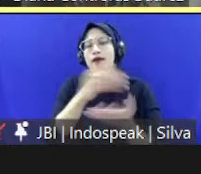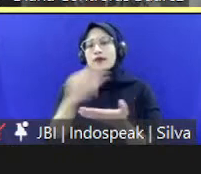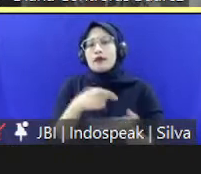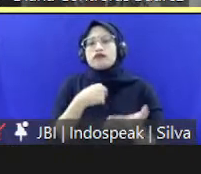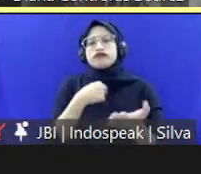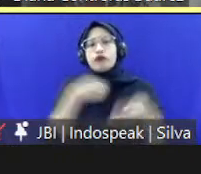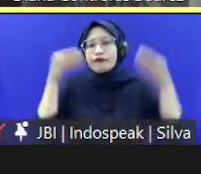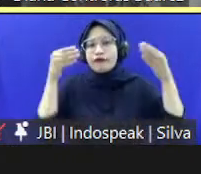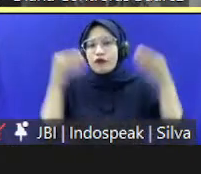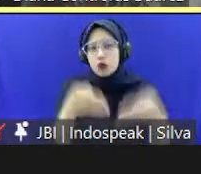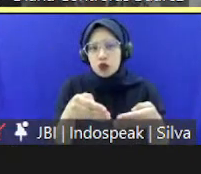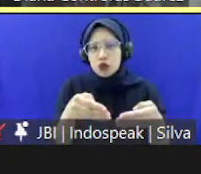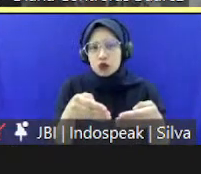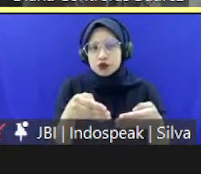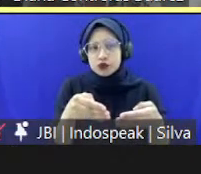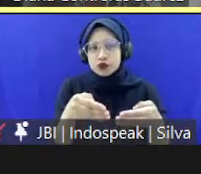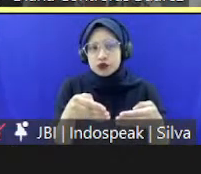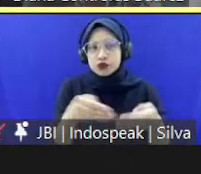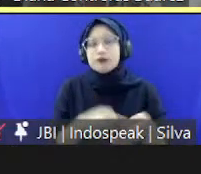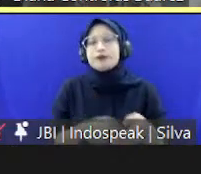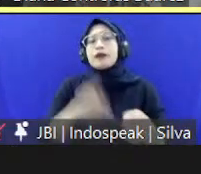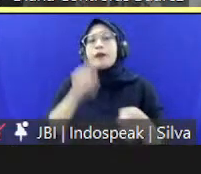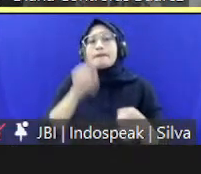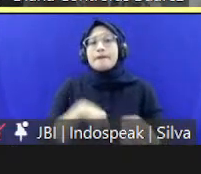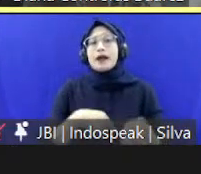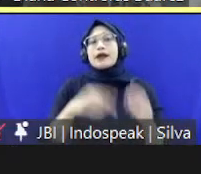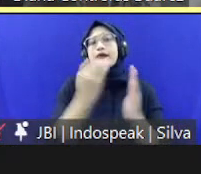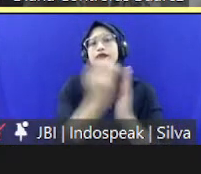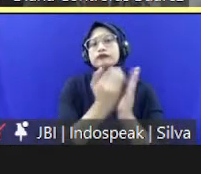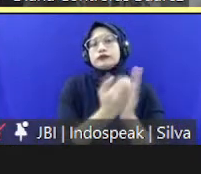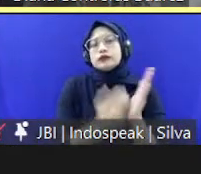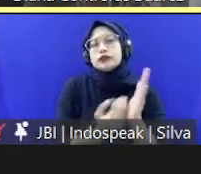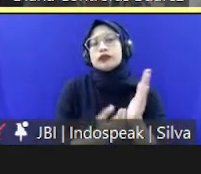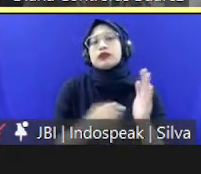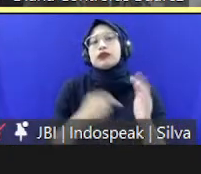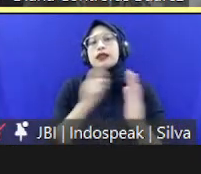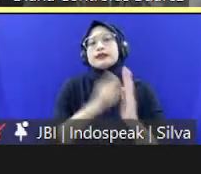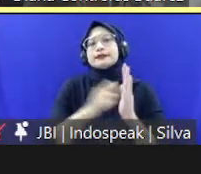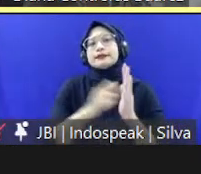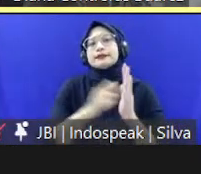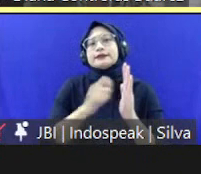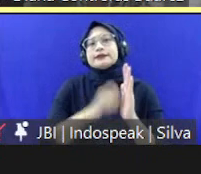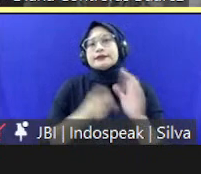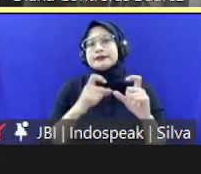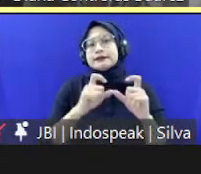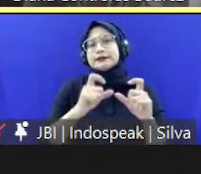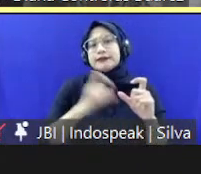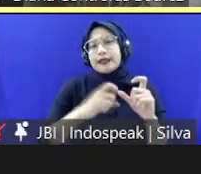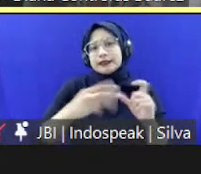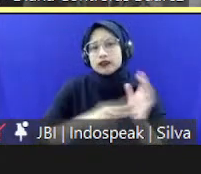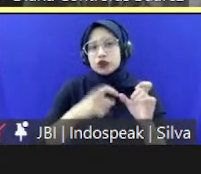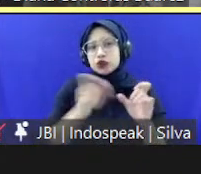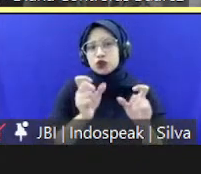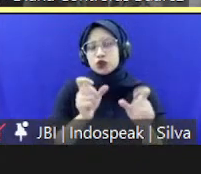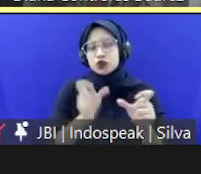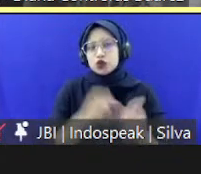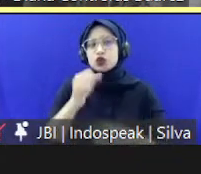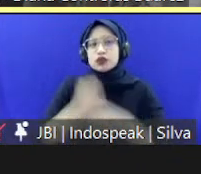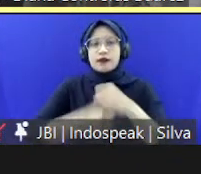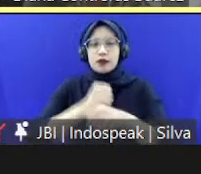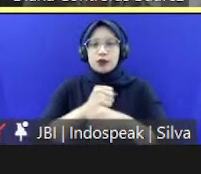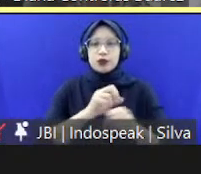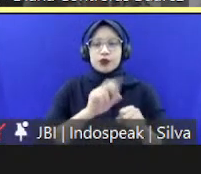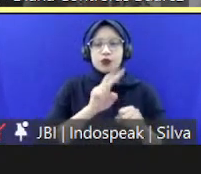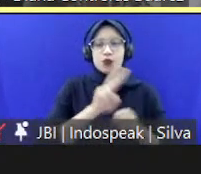we use is the population census in 2001. The main reason for that is because in this data set, the function